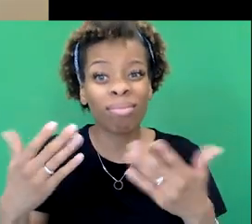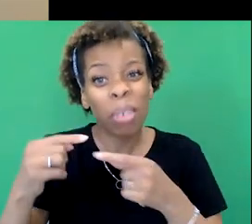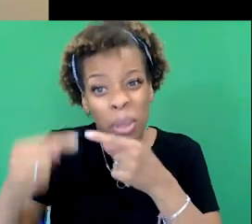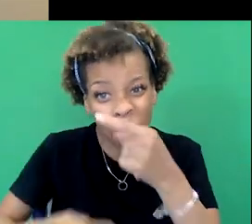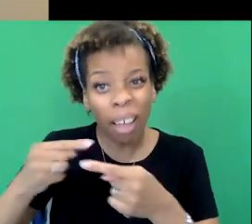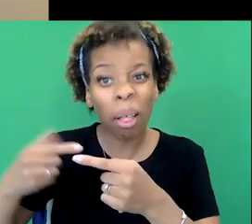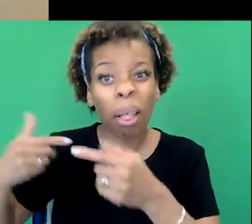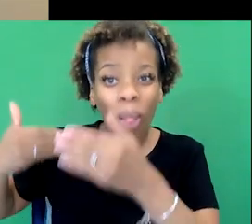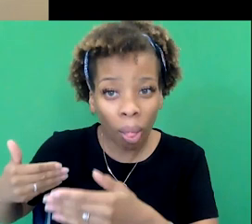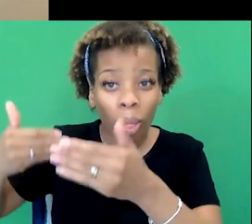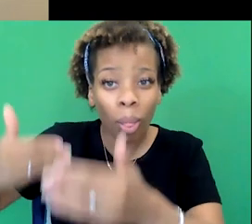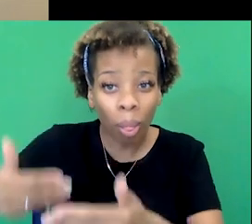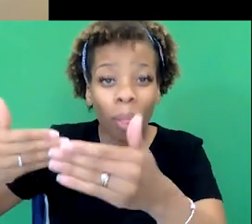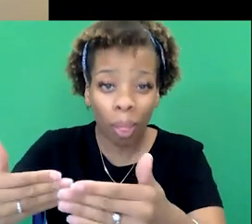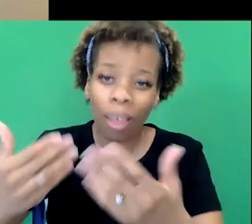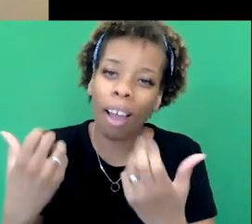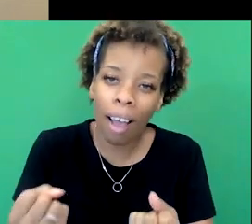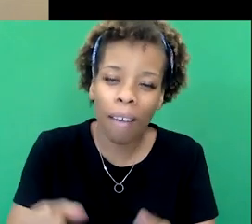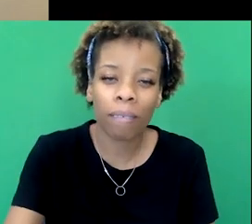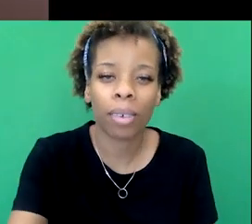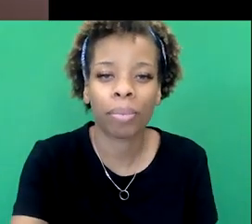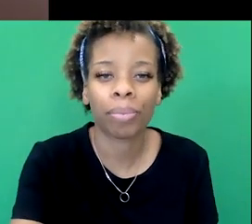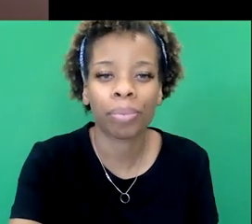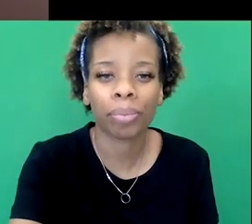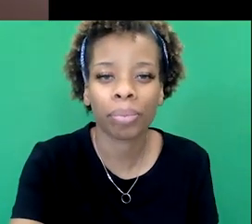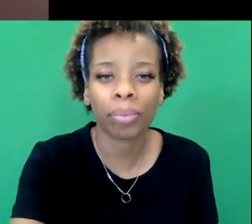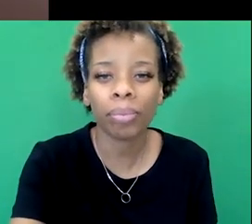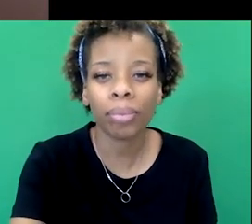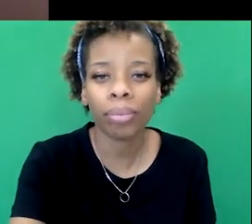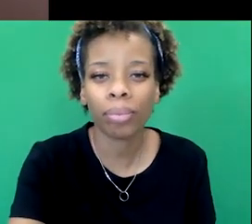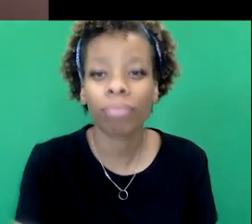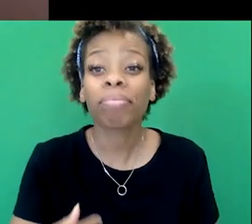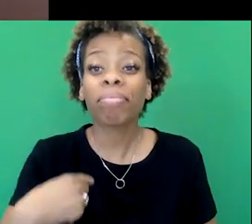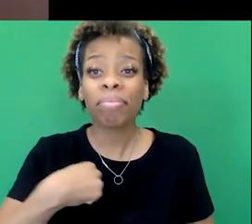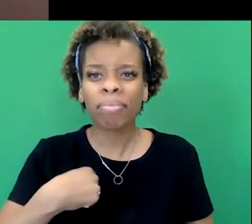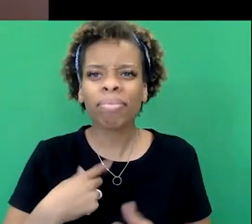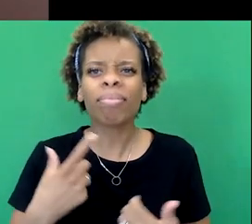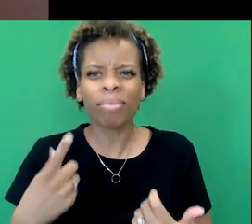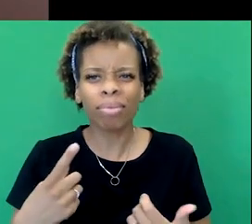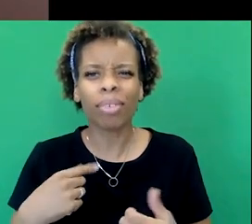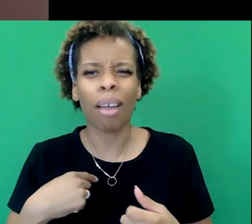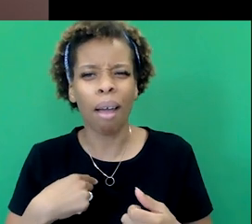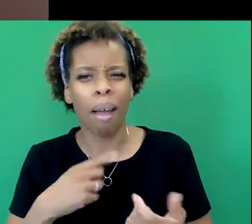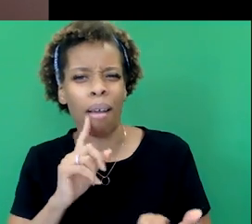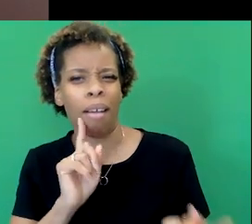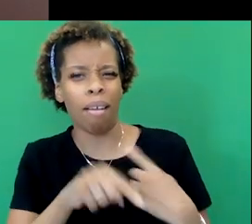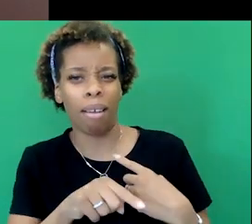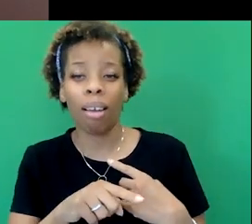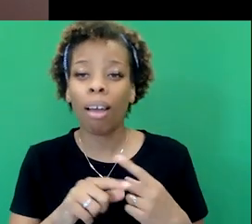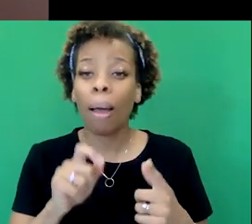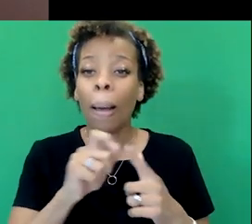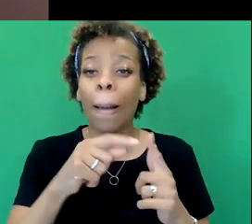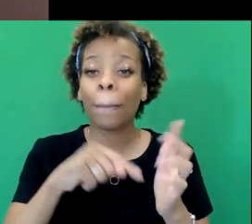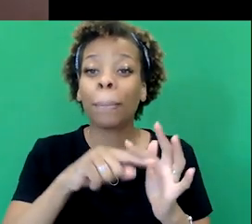does go through fashion. So you have to work within those fashions. I'm going to slightly defend pretty frocks because Peterloo, of